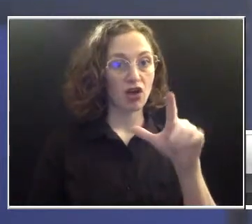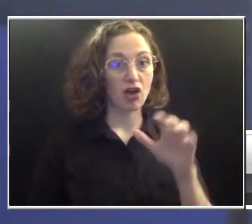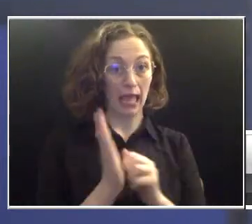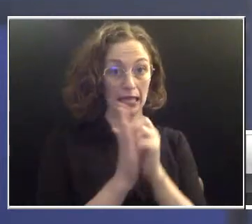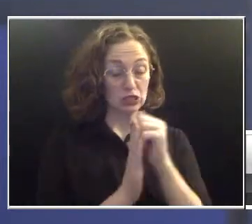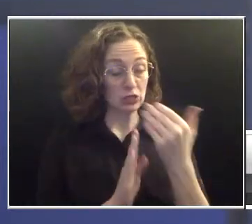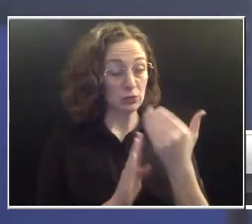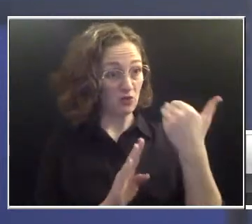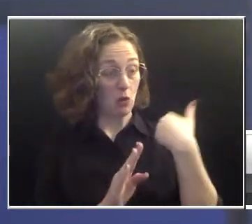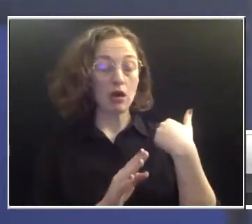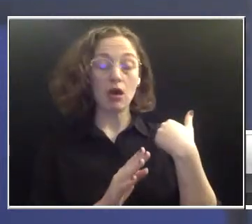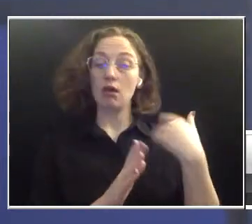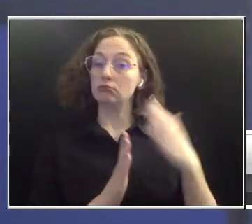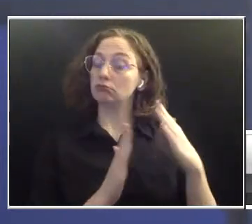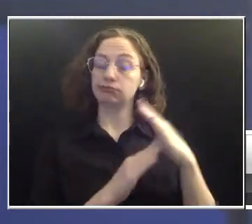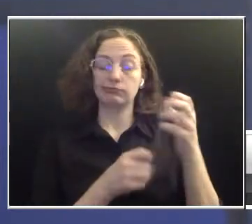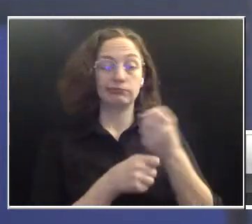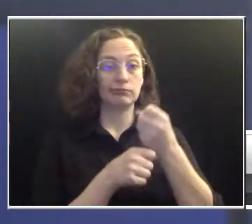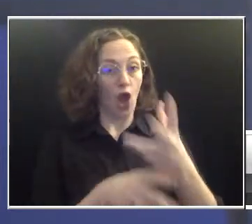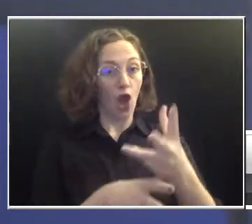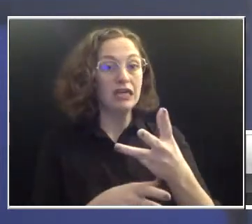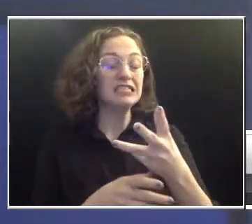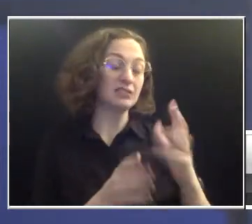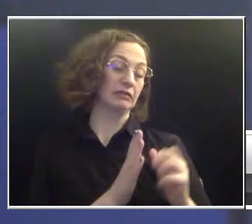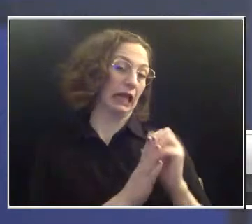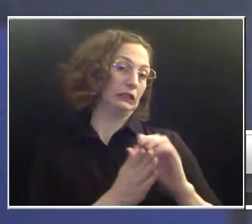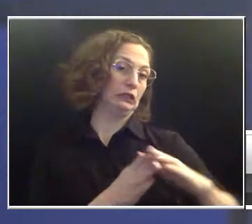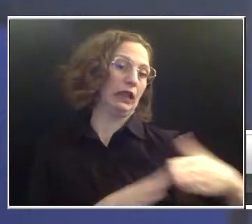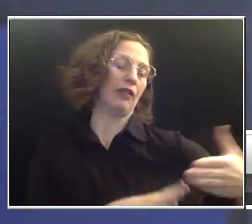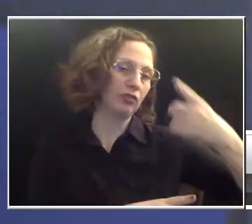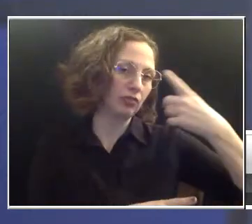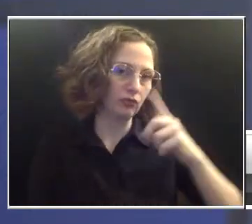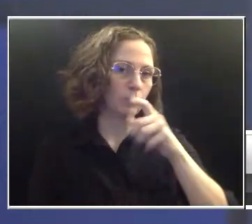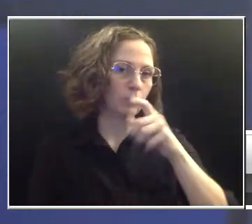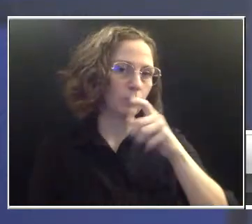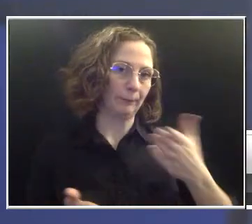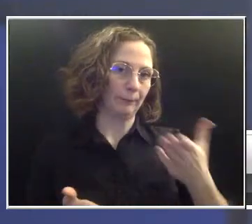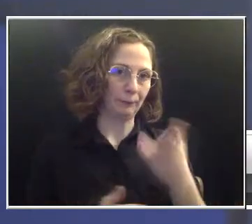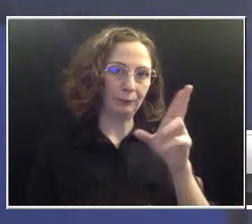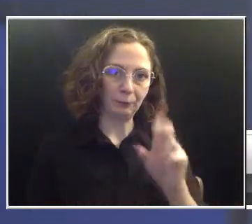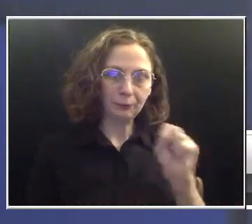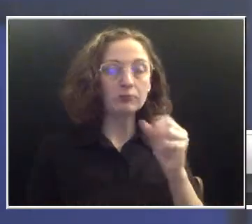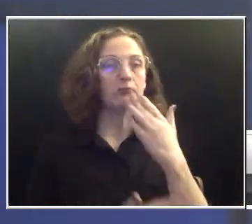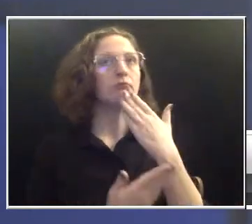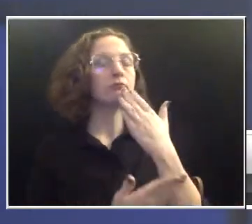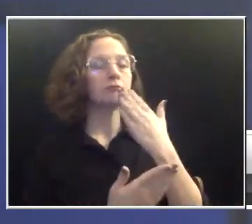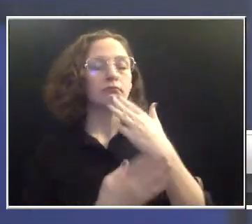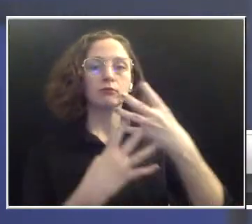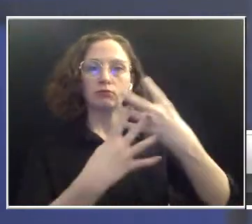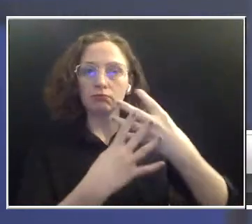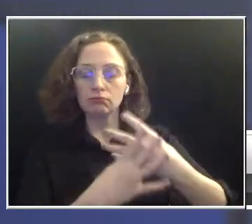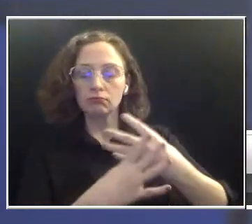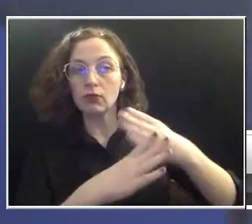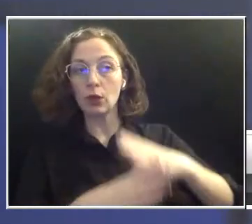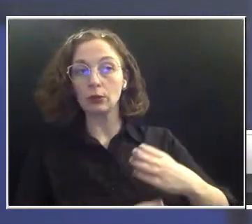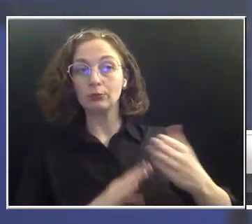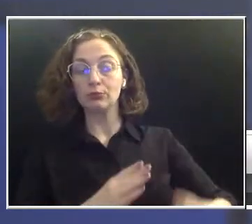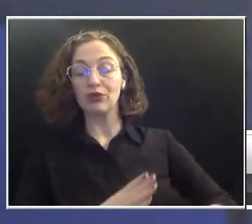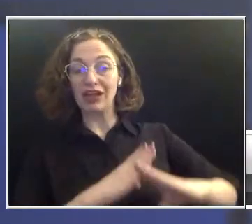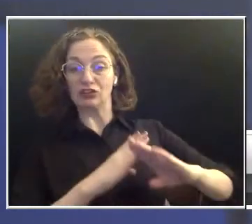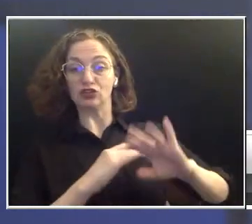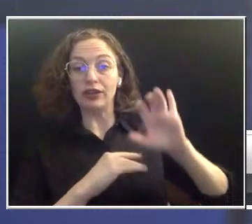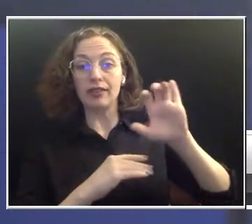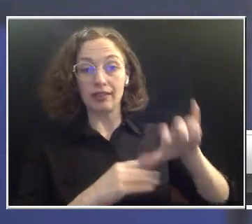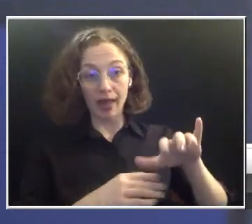in the United States. Thankfully, though, screening and prevention made progress in saving lives. Today, we're going to hear how